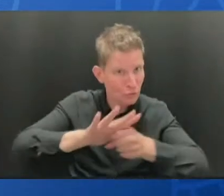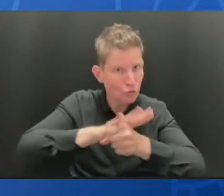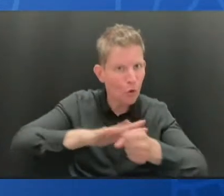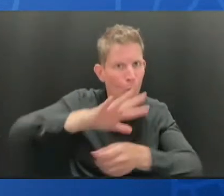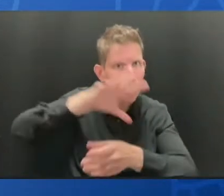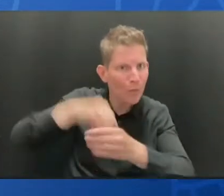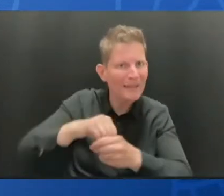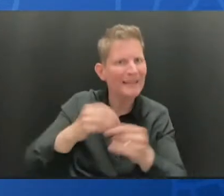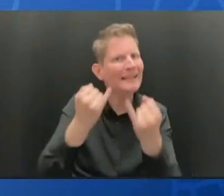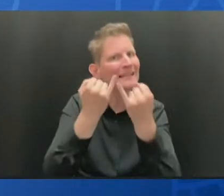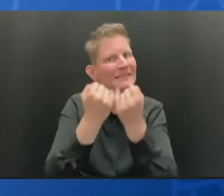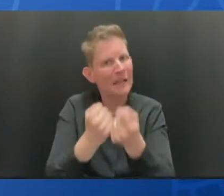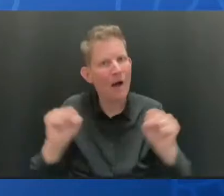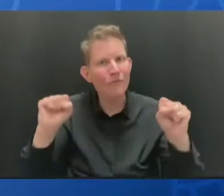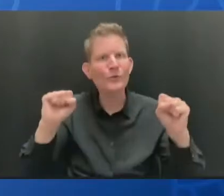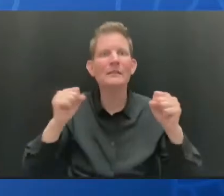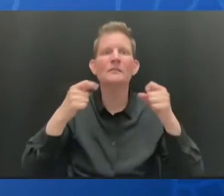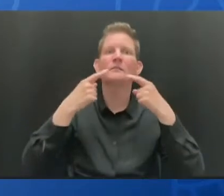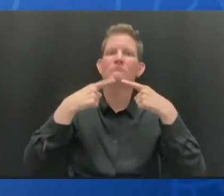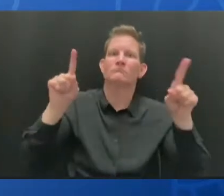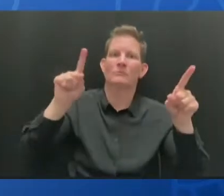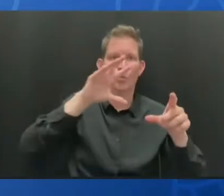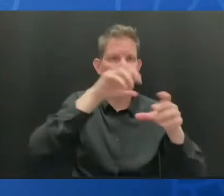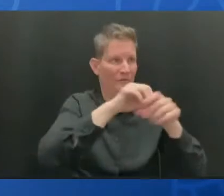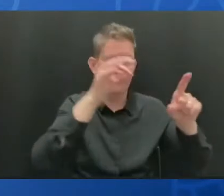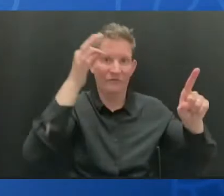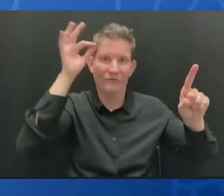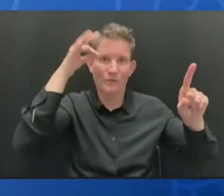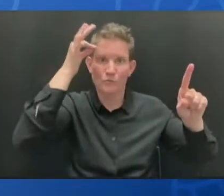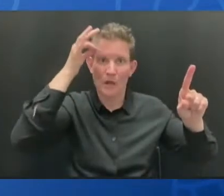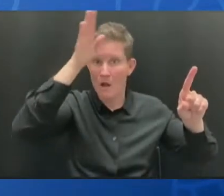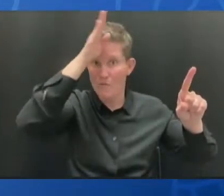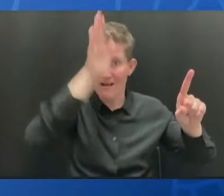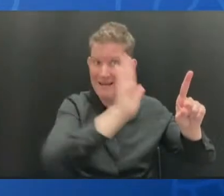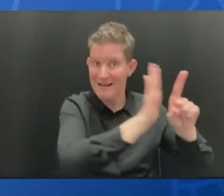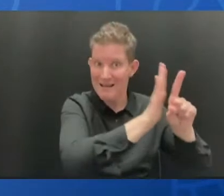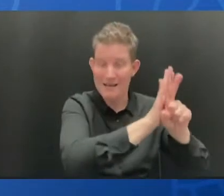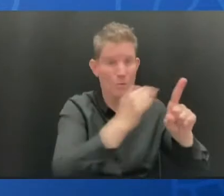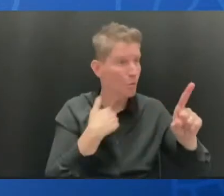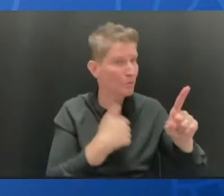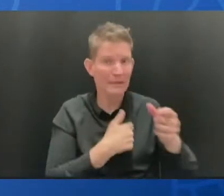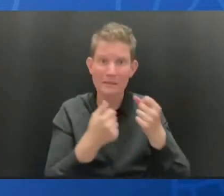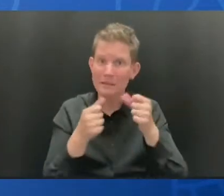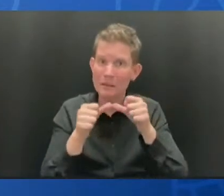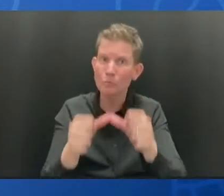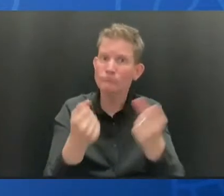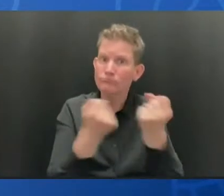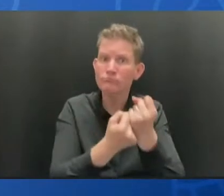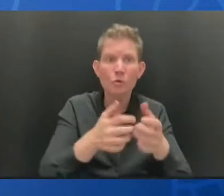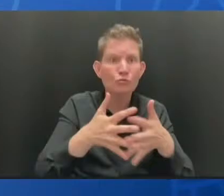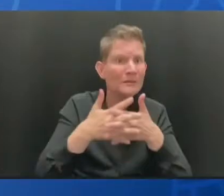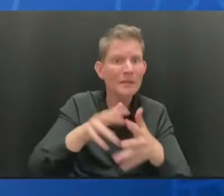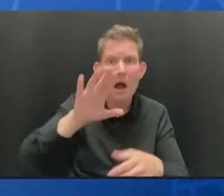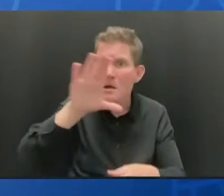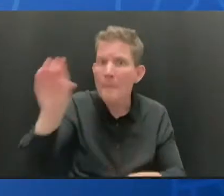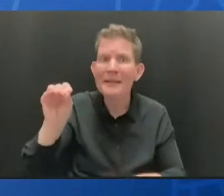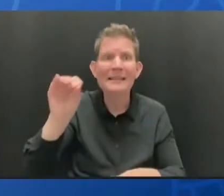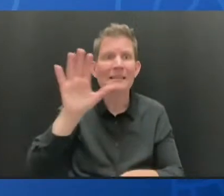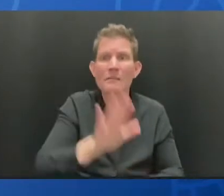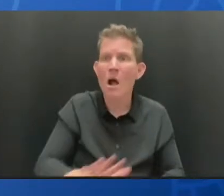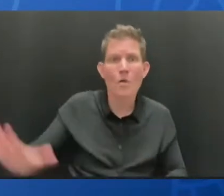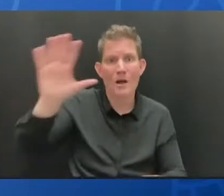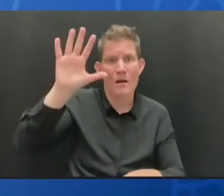federal Iraq, and we continue to support U.S. companies doing business in all of Iraq, including trade and investment between the